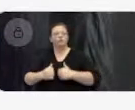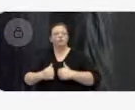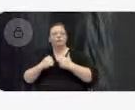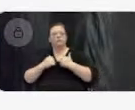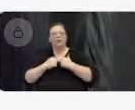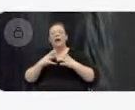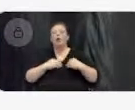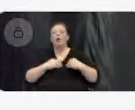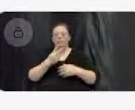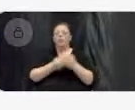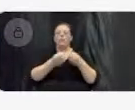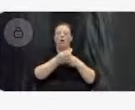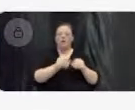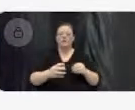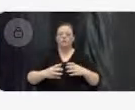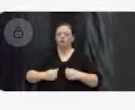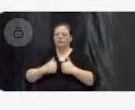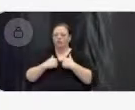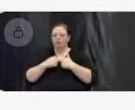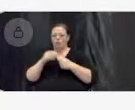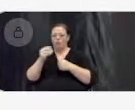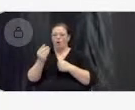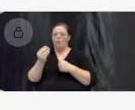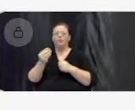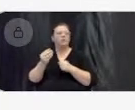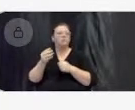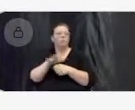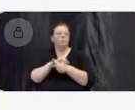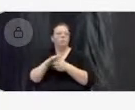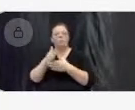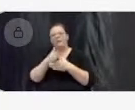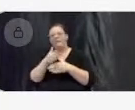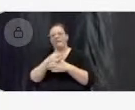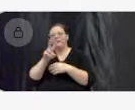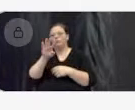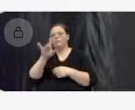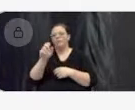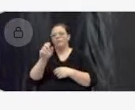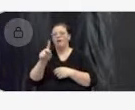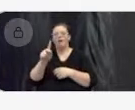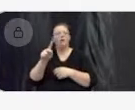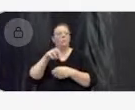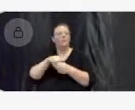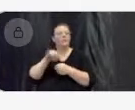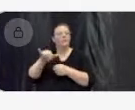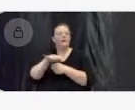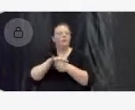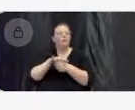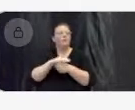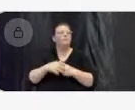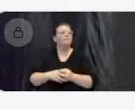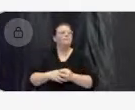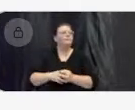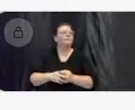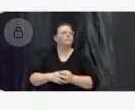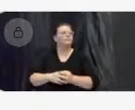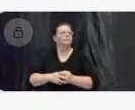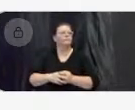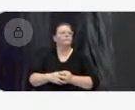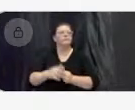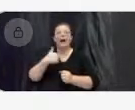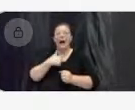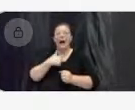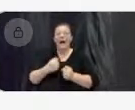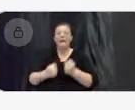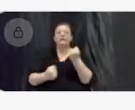property within 2 blocks of the site, and I